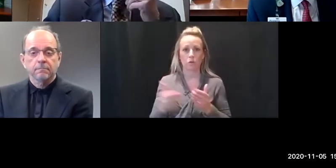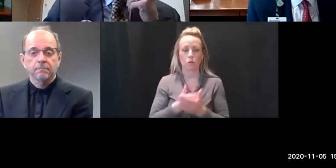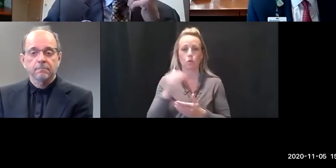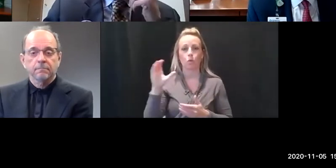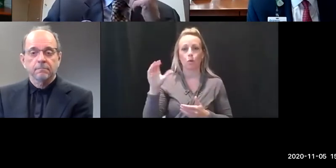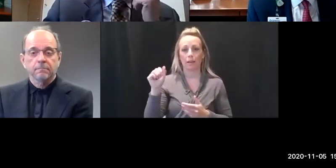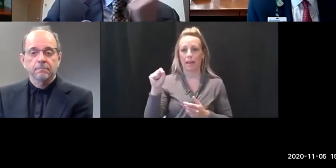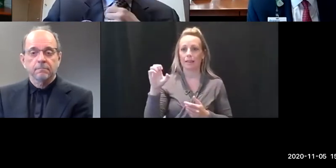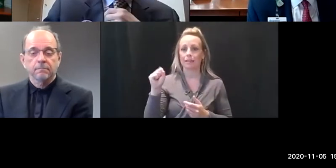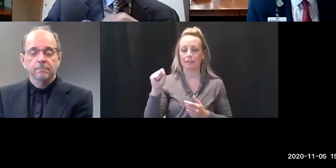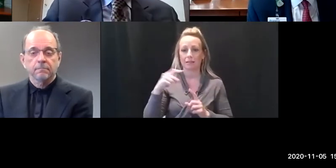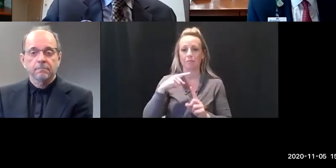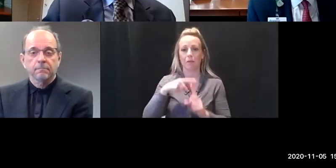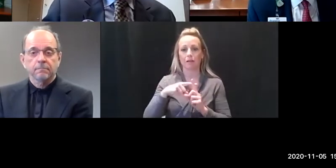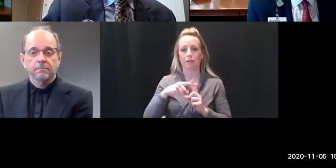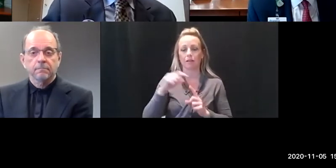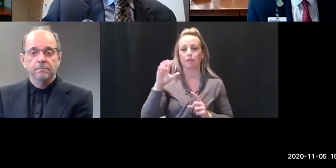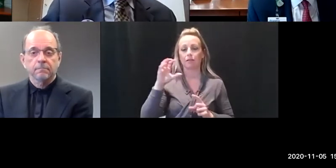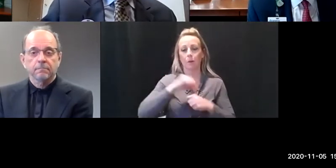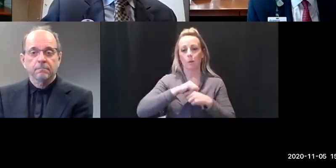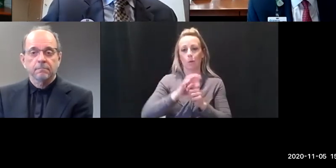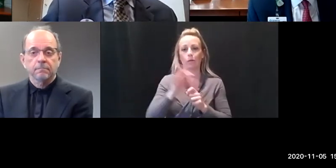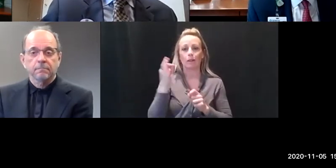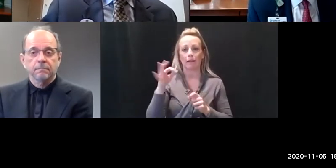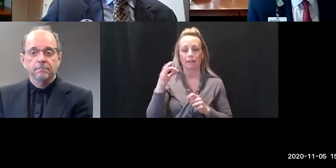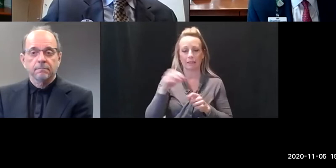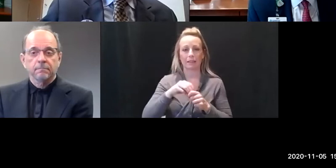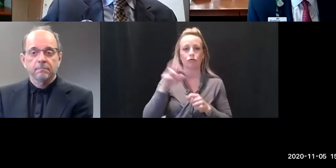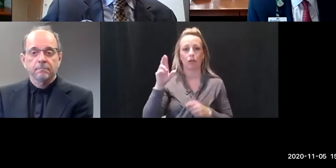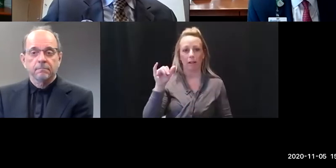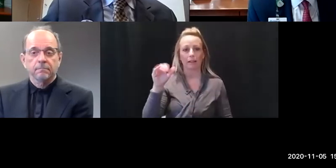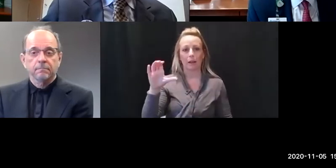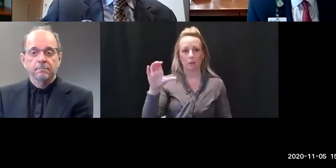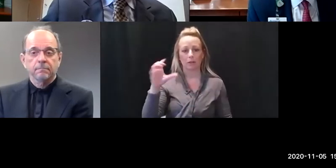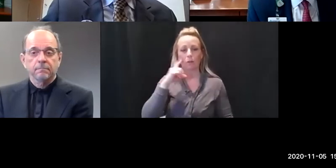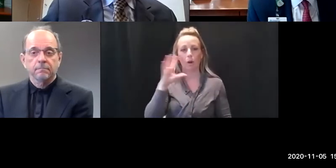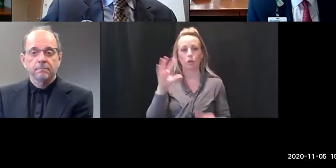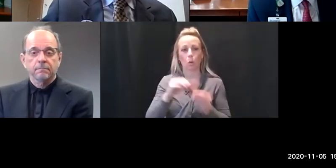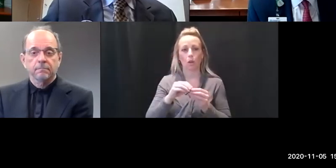of positive COVID-19 in Rock Island County for a total of